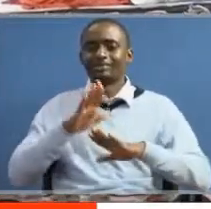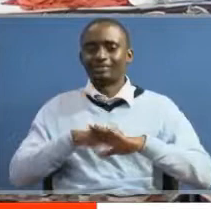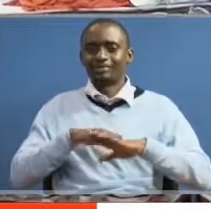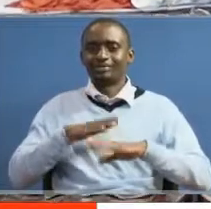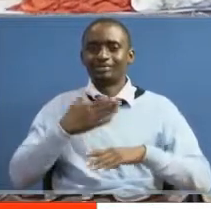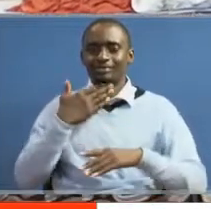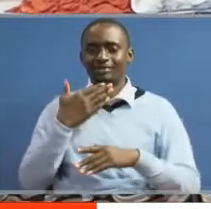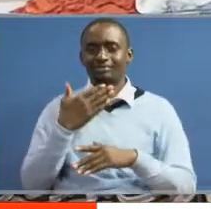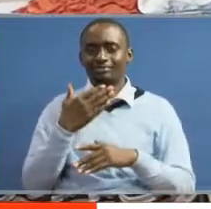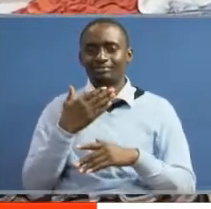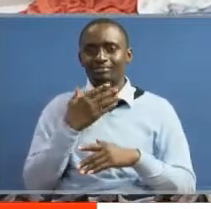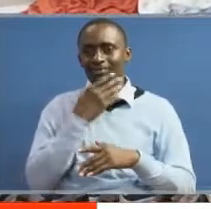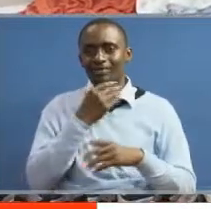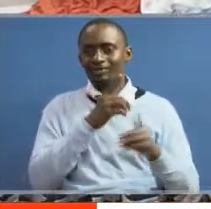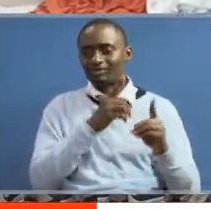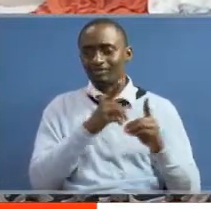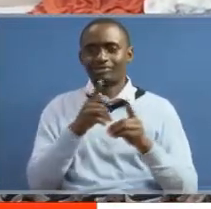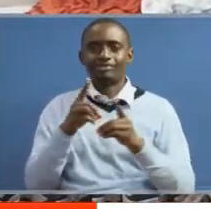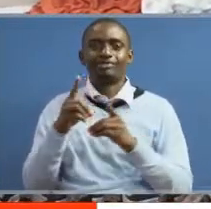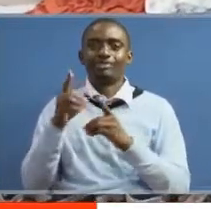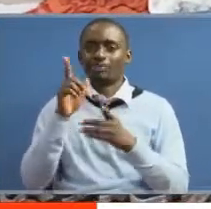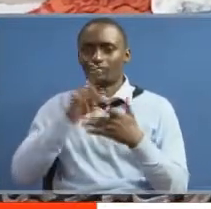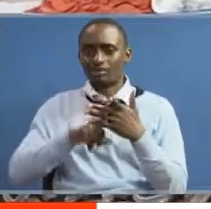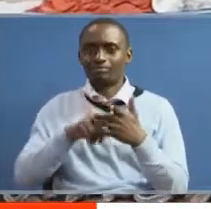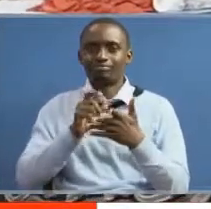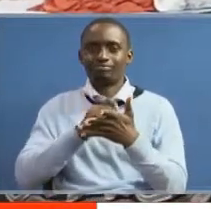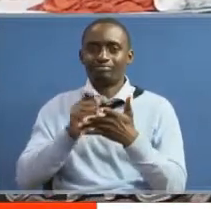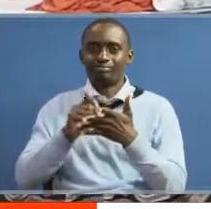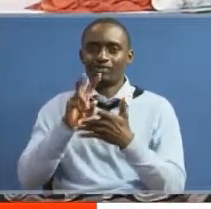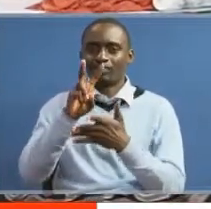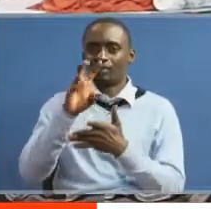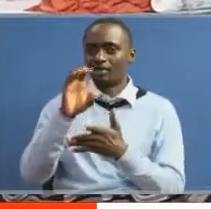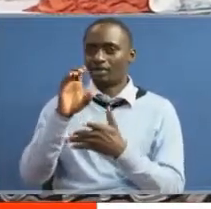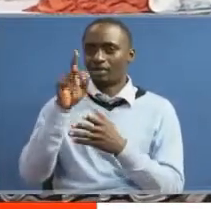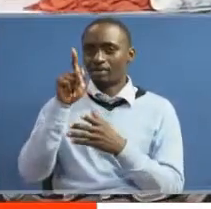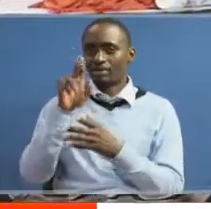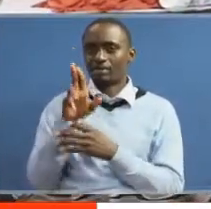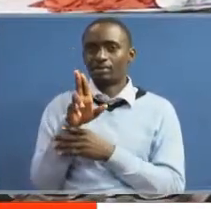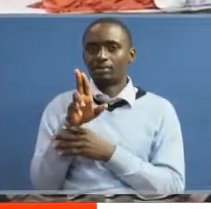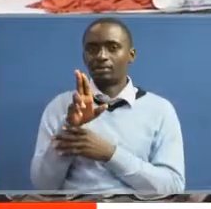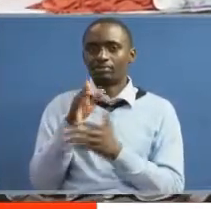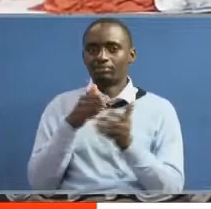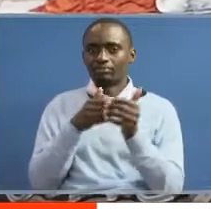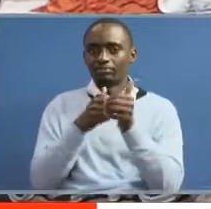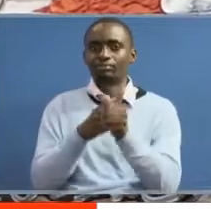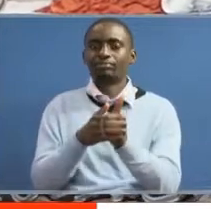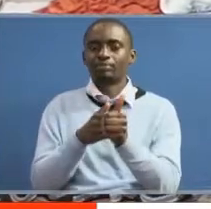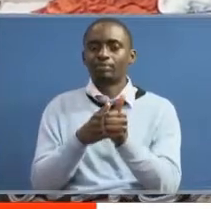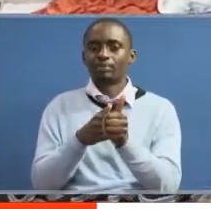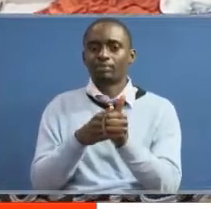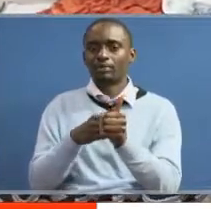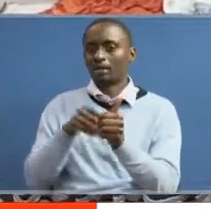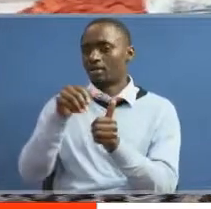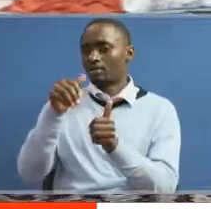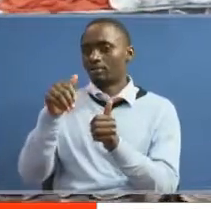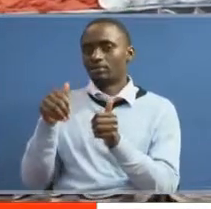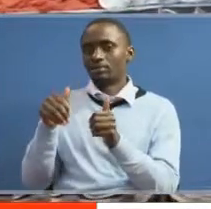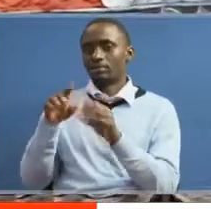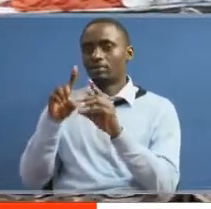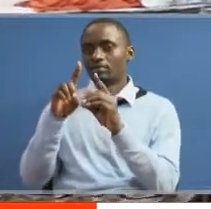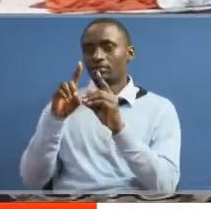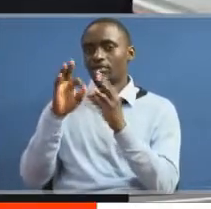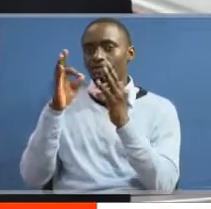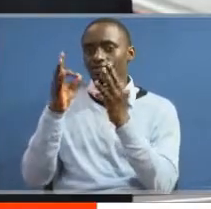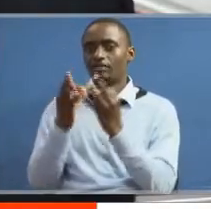he loved most, writing. Professor Paul Wainaina, Vice Chancellor at Kenyatta University, led the late's family, that is Professor